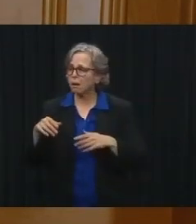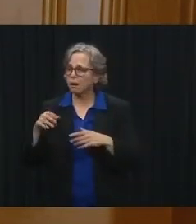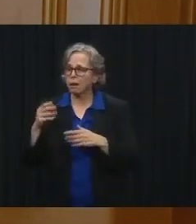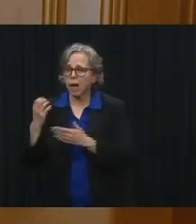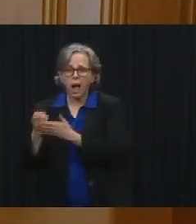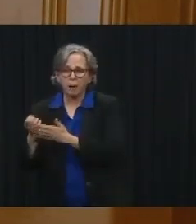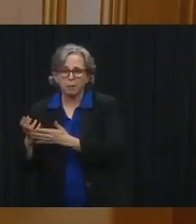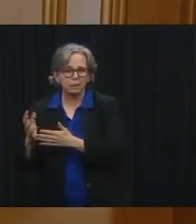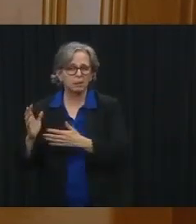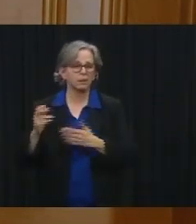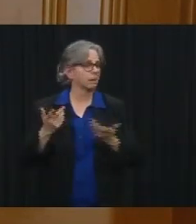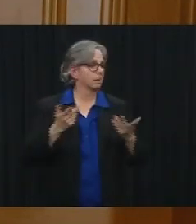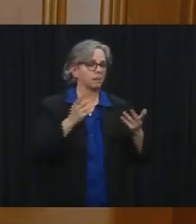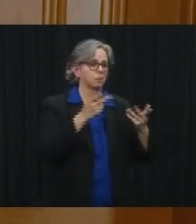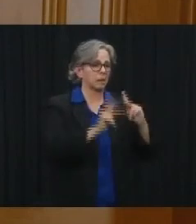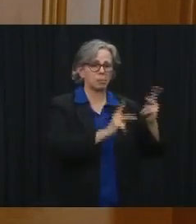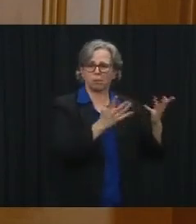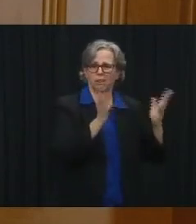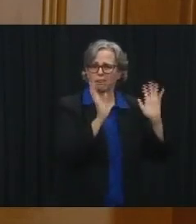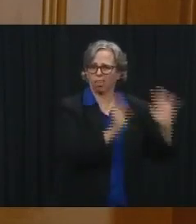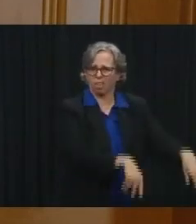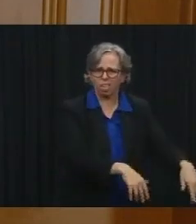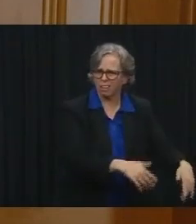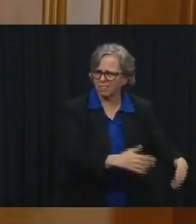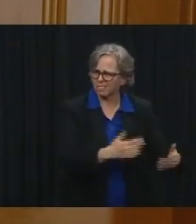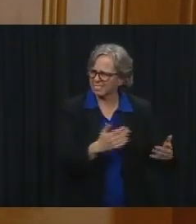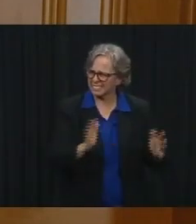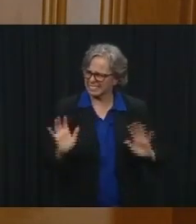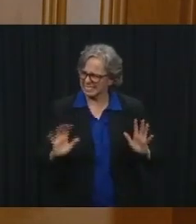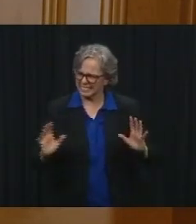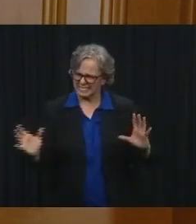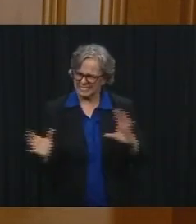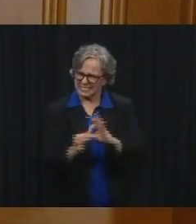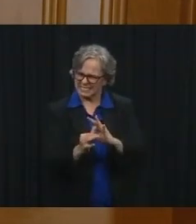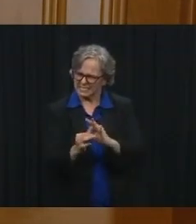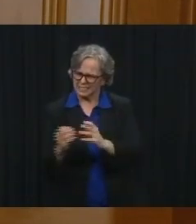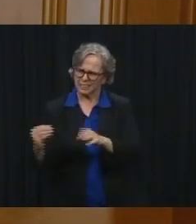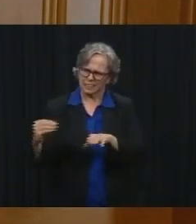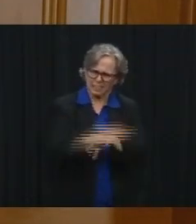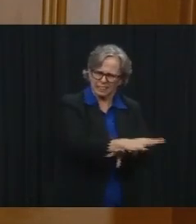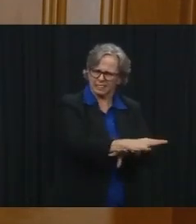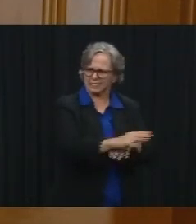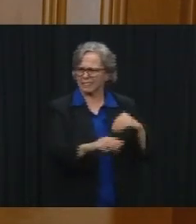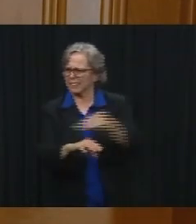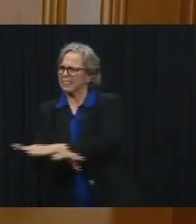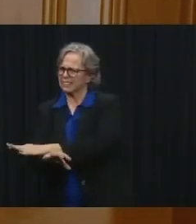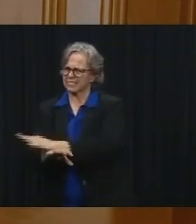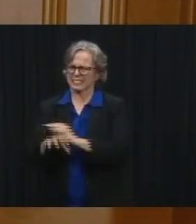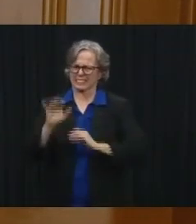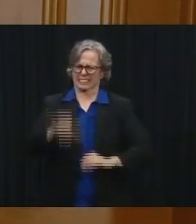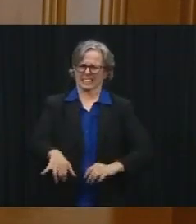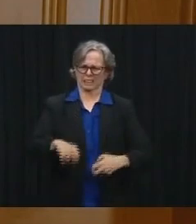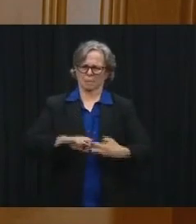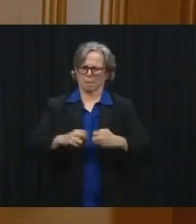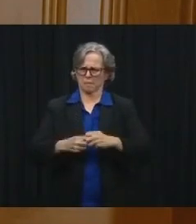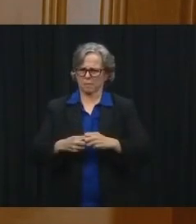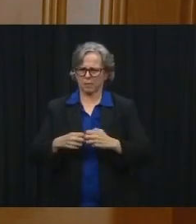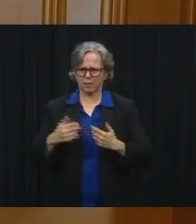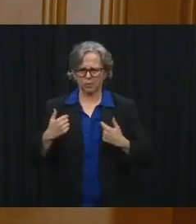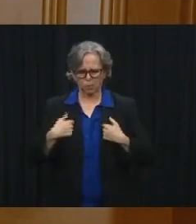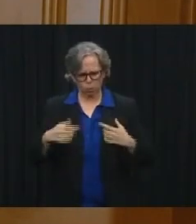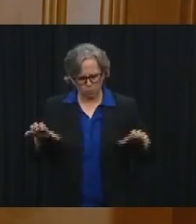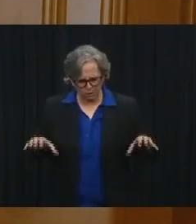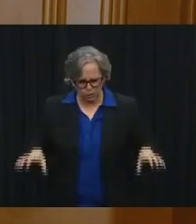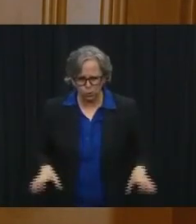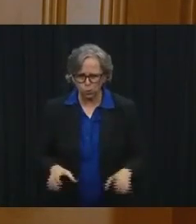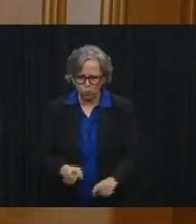And we've got to get them right, and we've got to do it, and we've got to do it in the right order. Let me